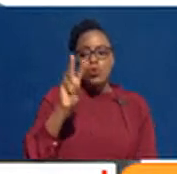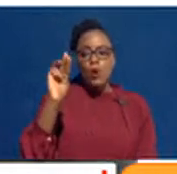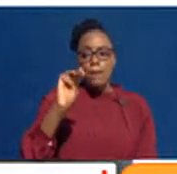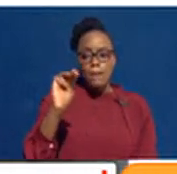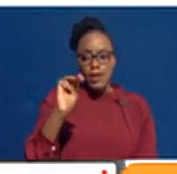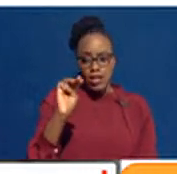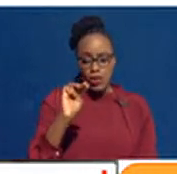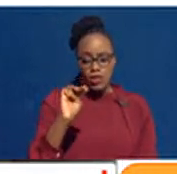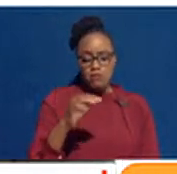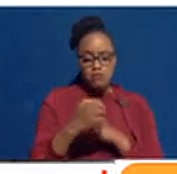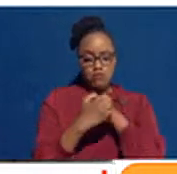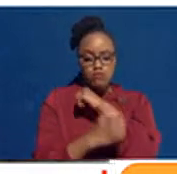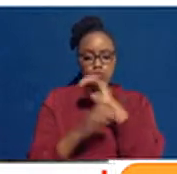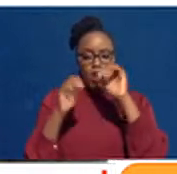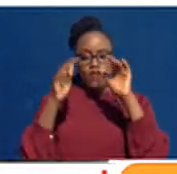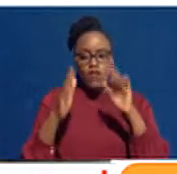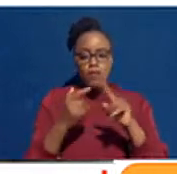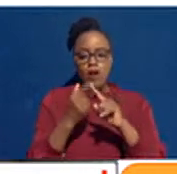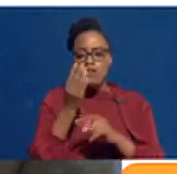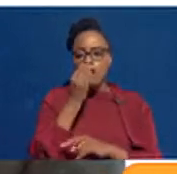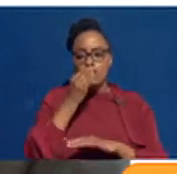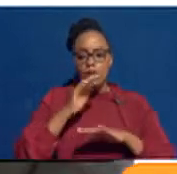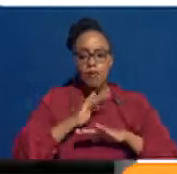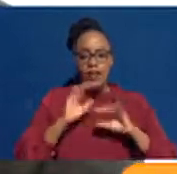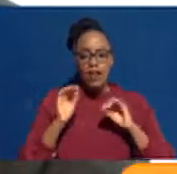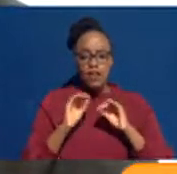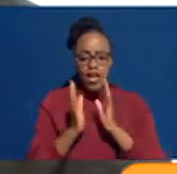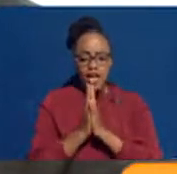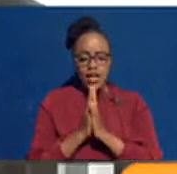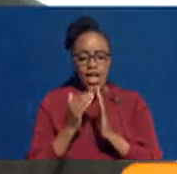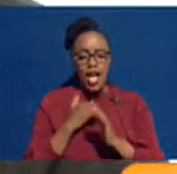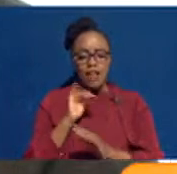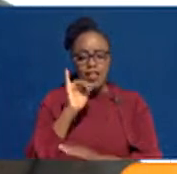2 million poor farmers from food deficit to surplus